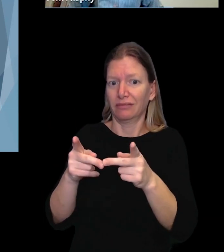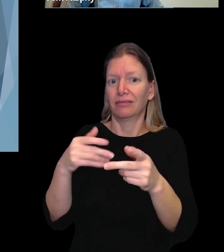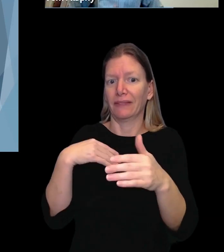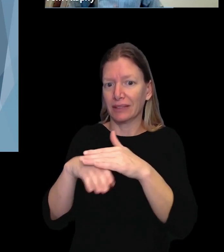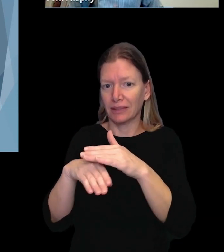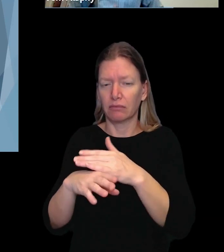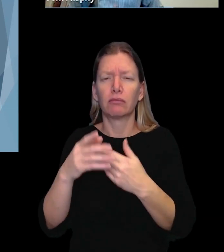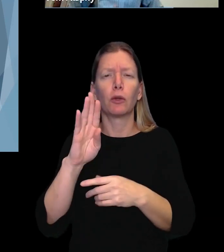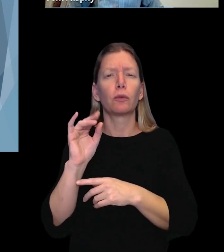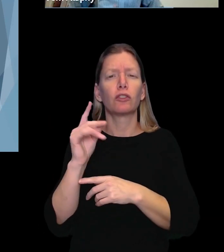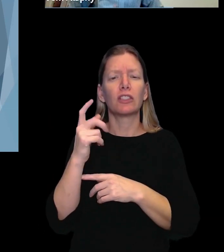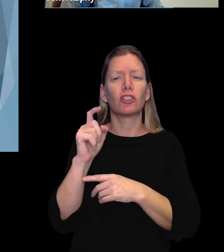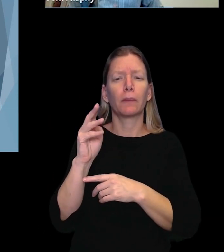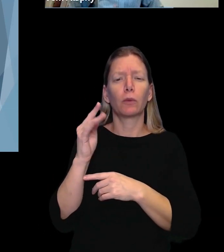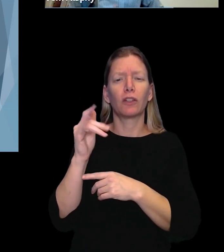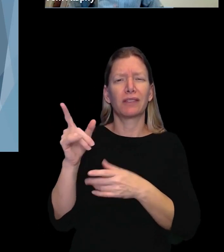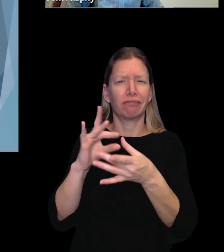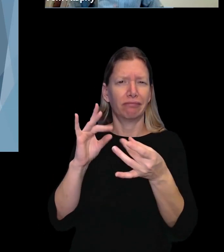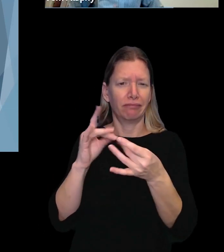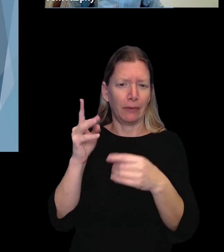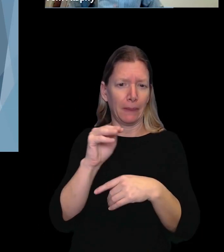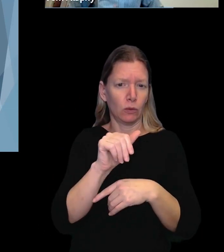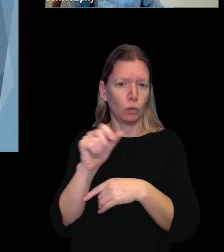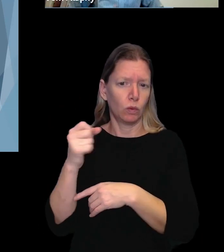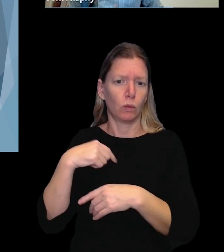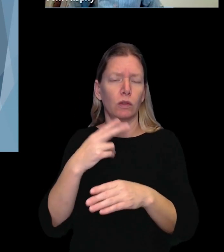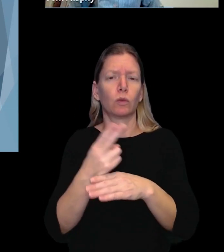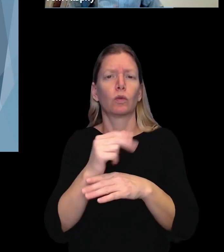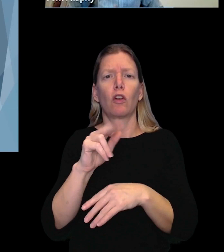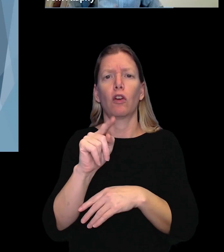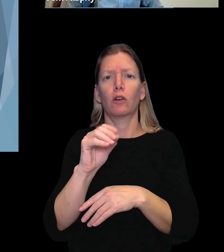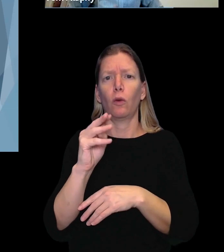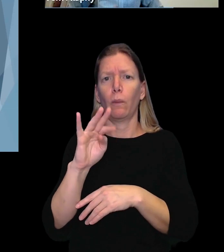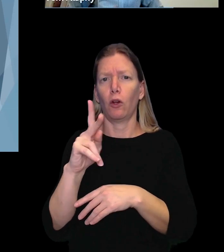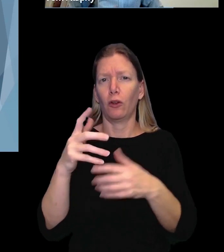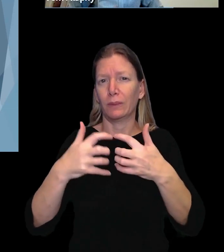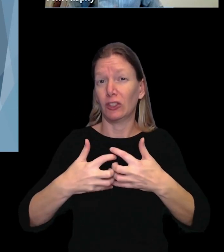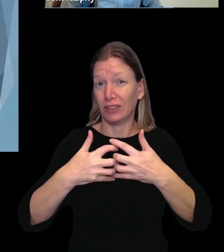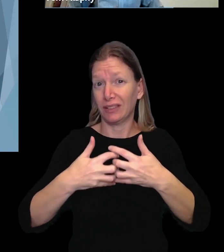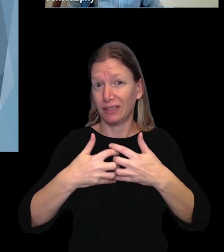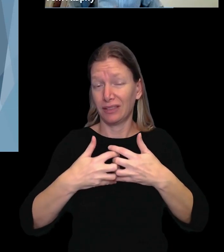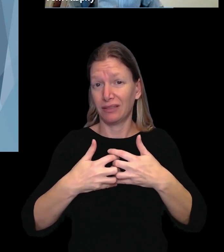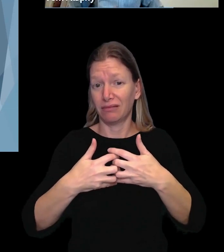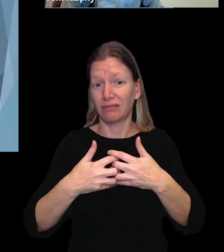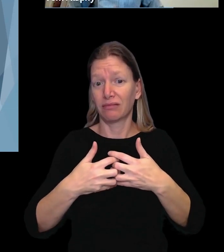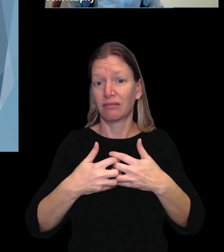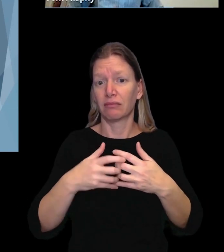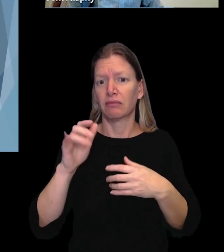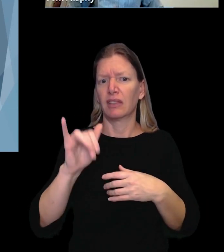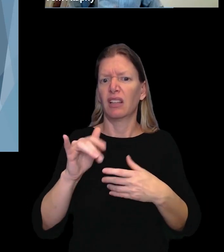place. So as Bridget Murphy was talking about, in Massachusetts, we use the AutoMark machine.